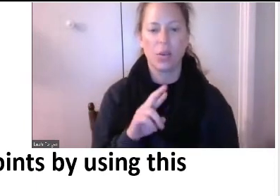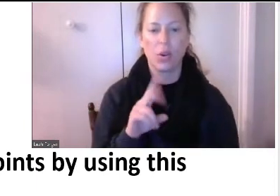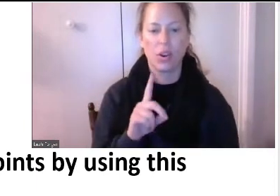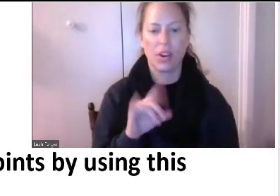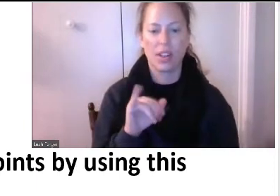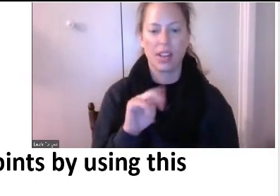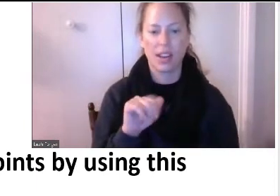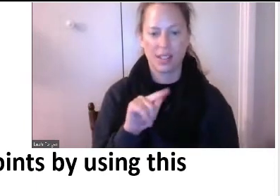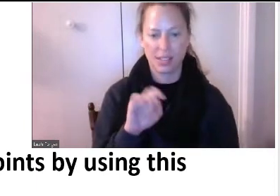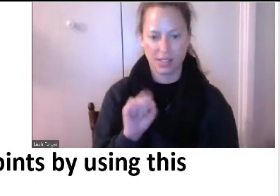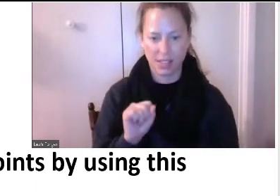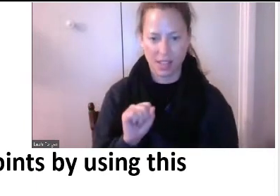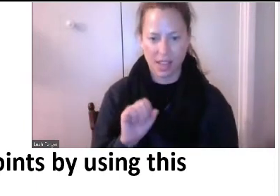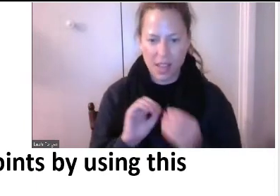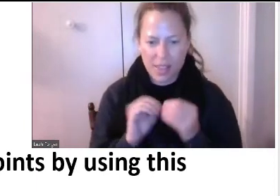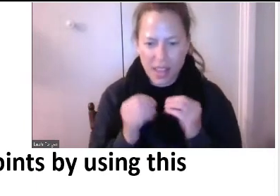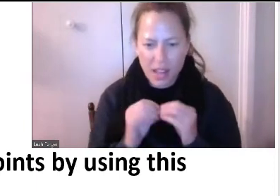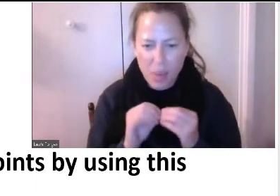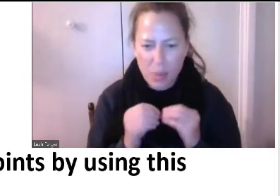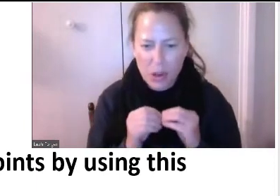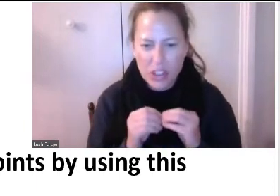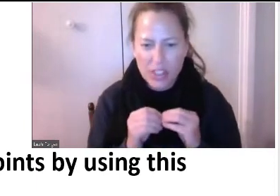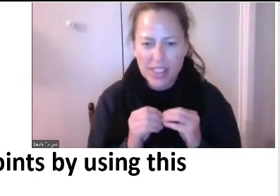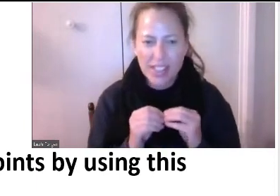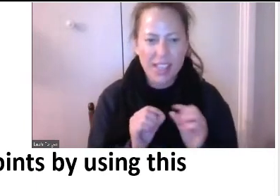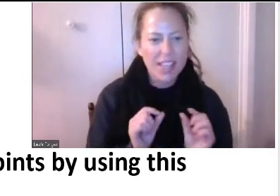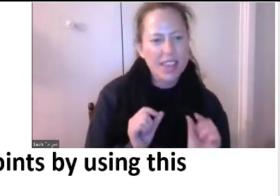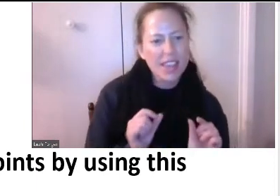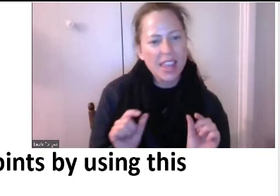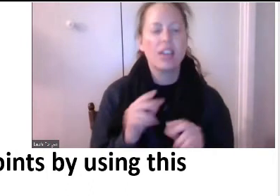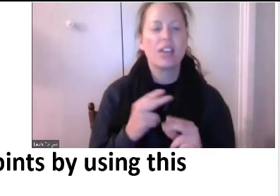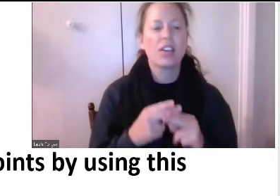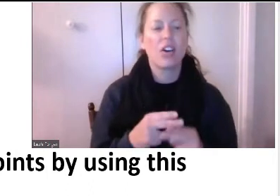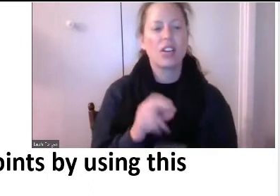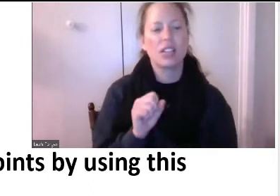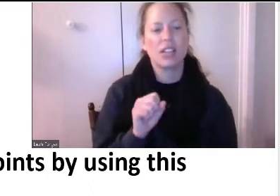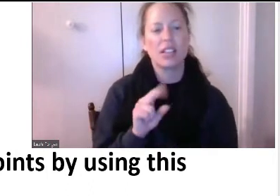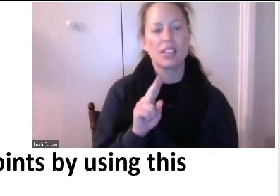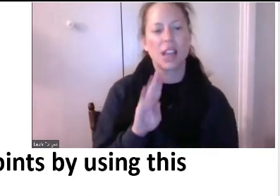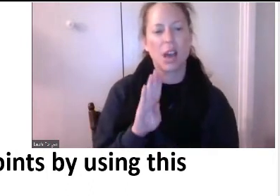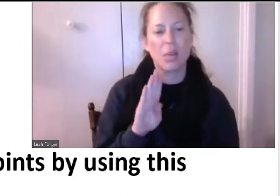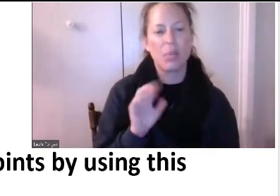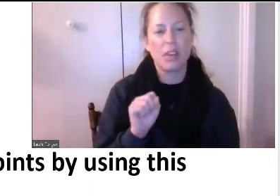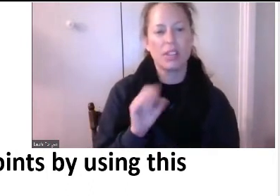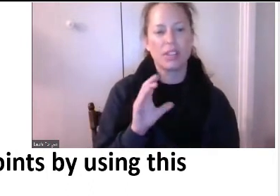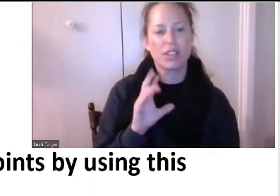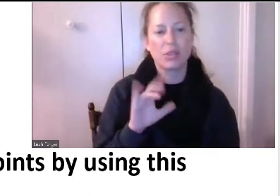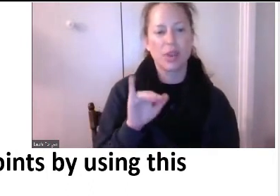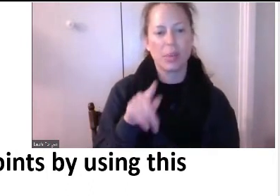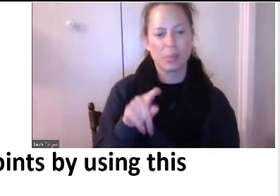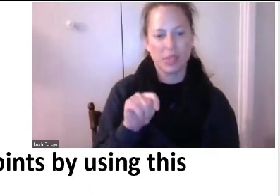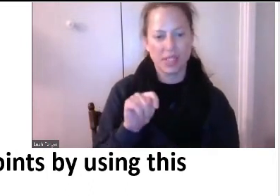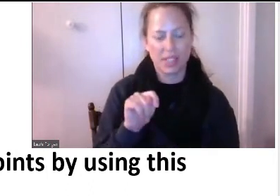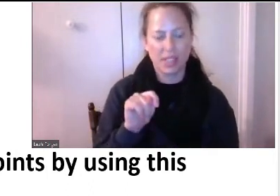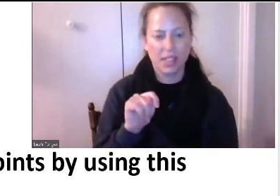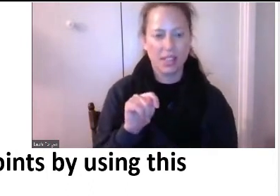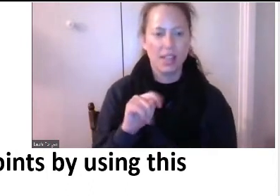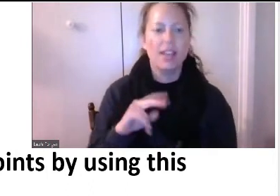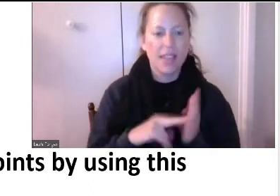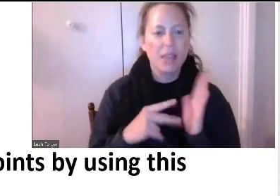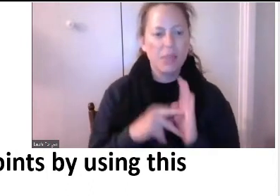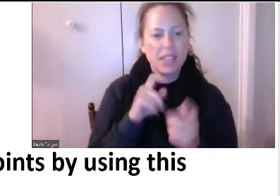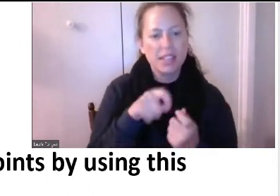These little numbers here are called subscripts. They represent a specific value in these